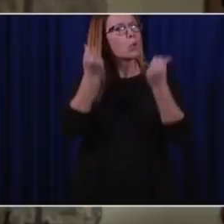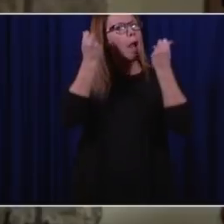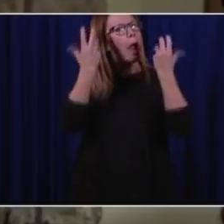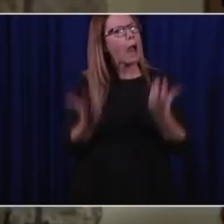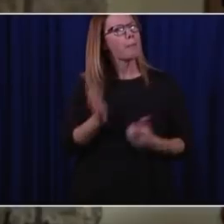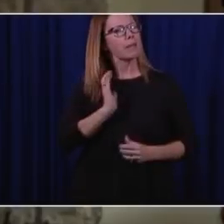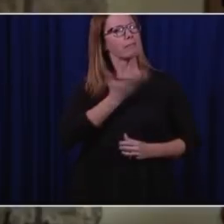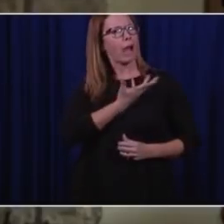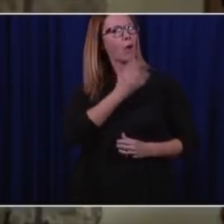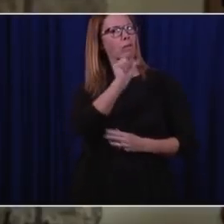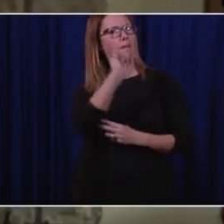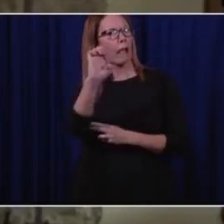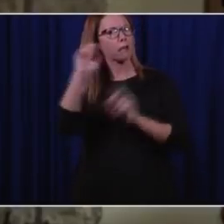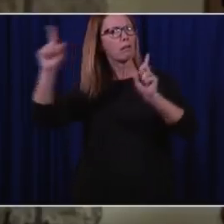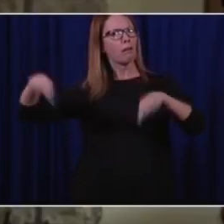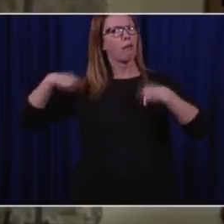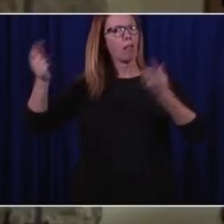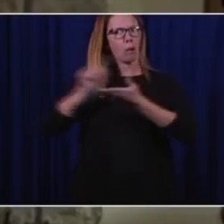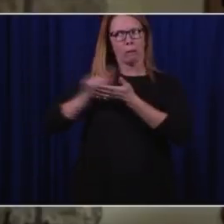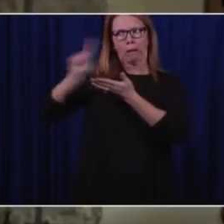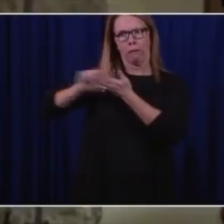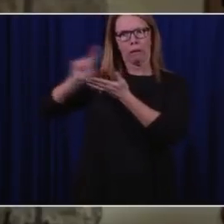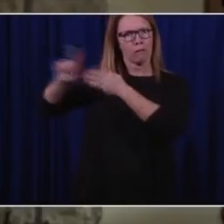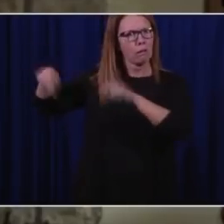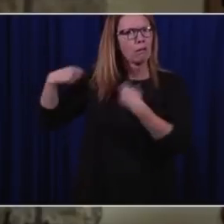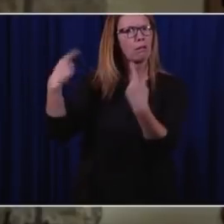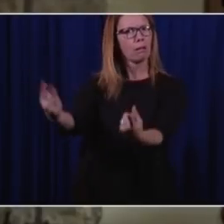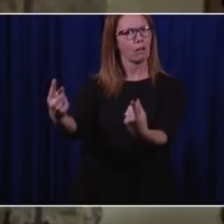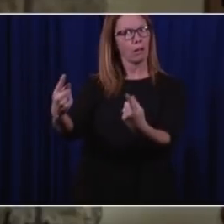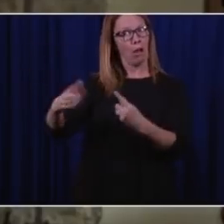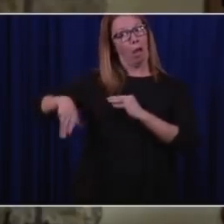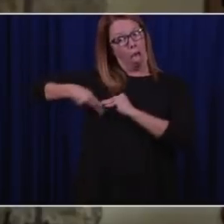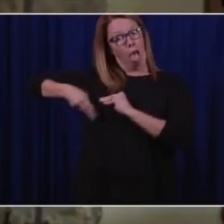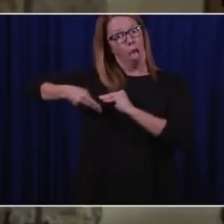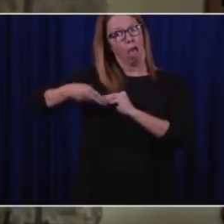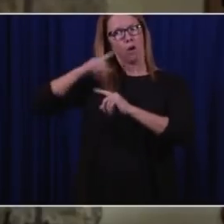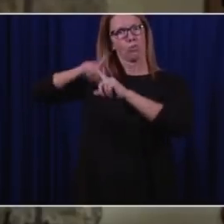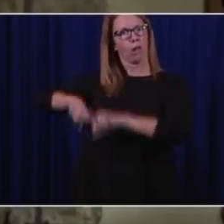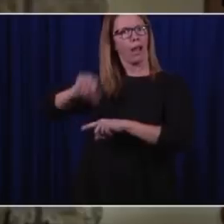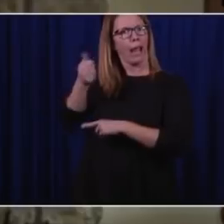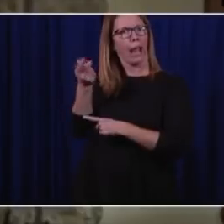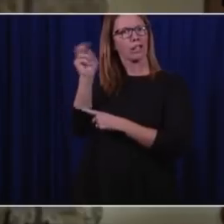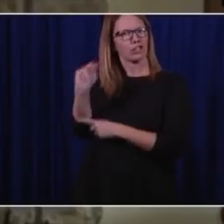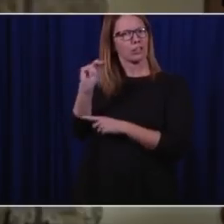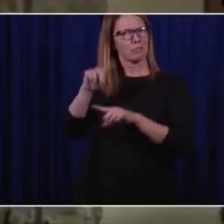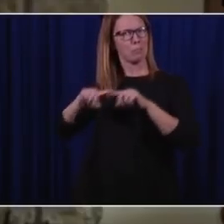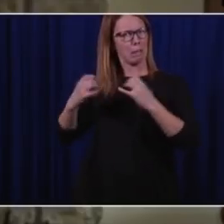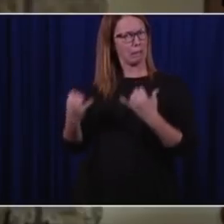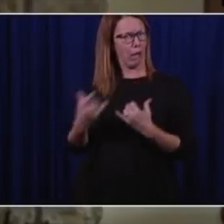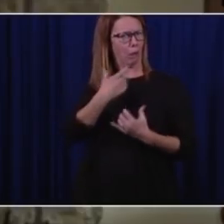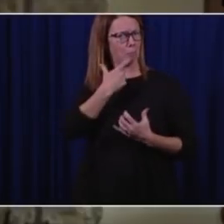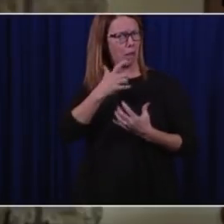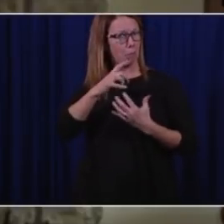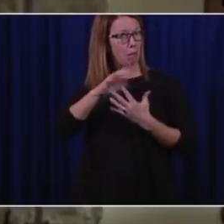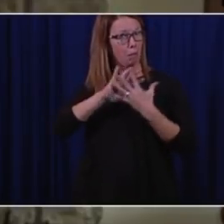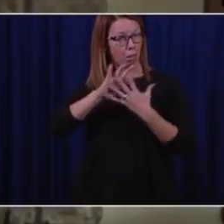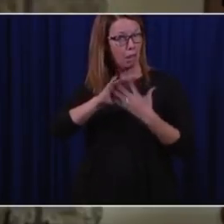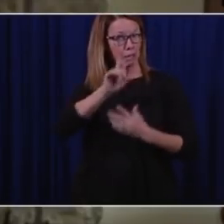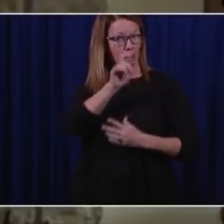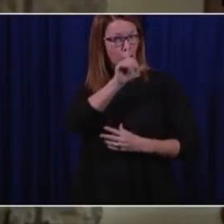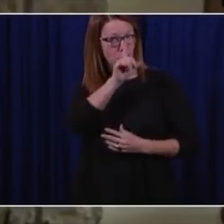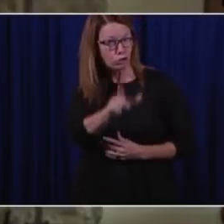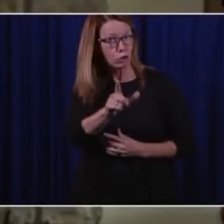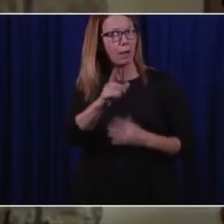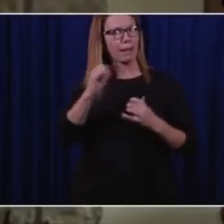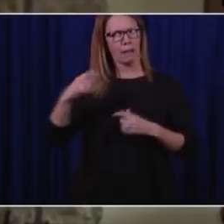been adding for weeks and weeks and weeks now that may not have been true? And it's only since Monday that we're now going to go back and